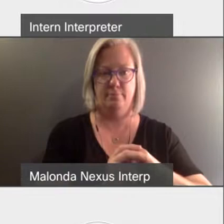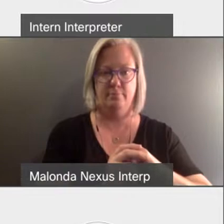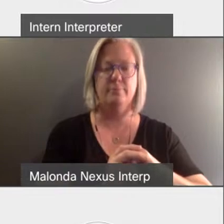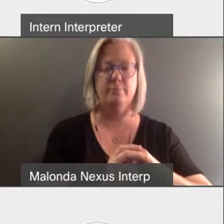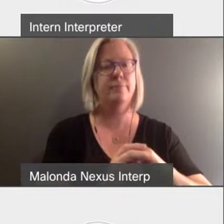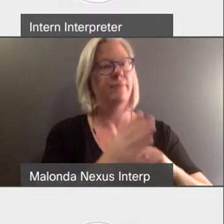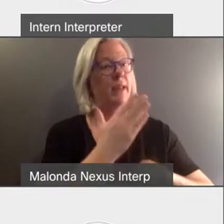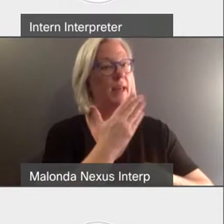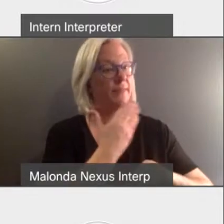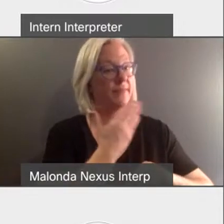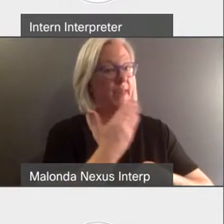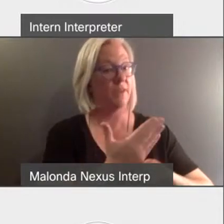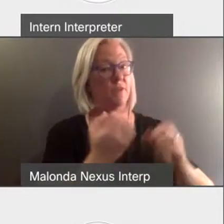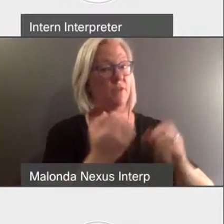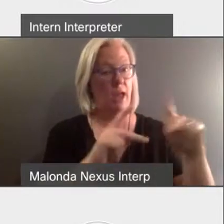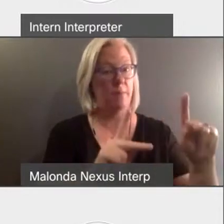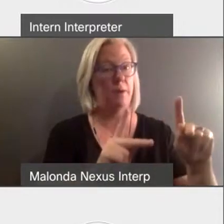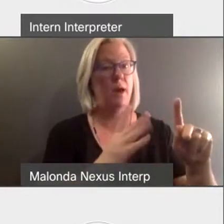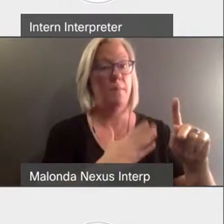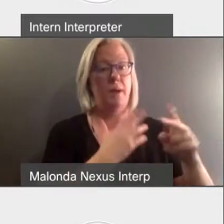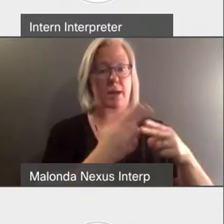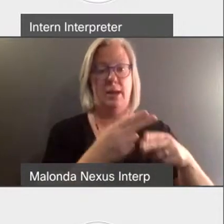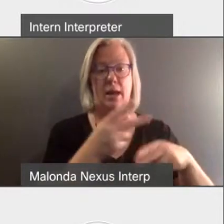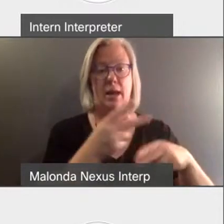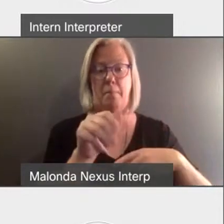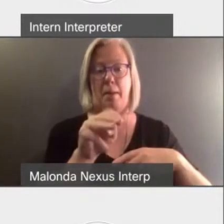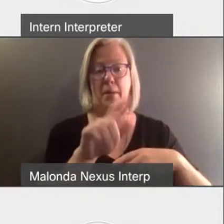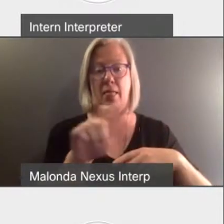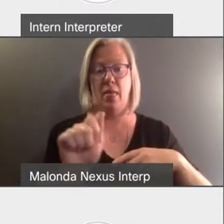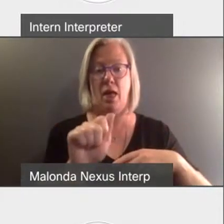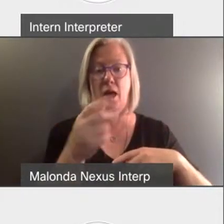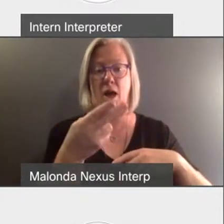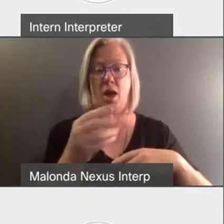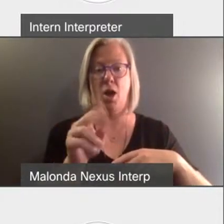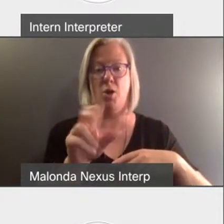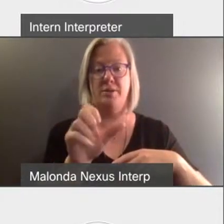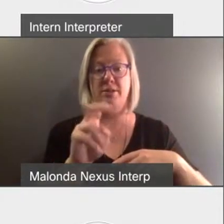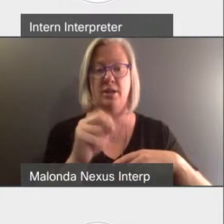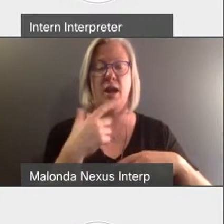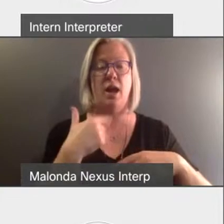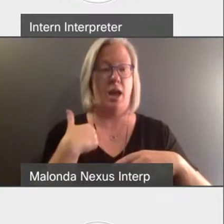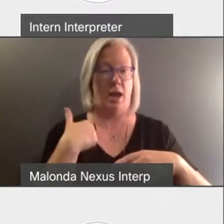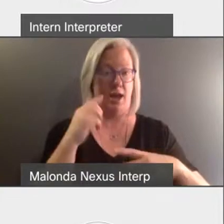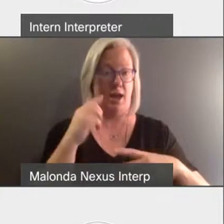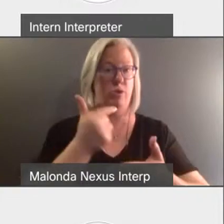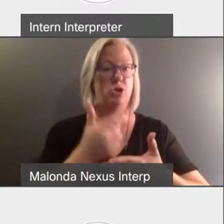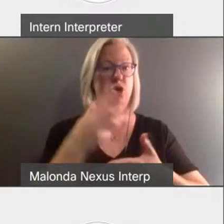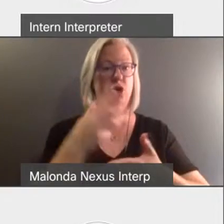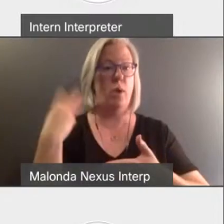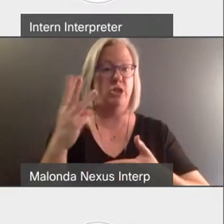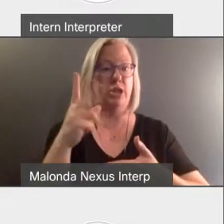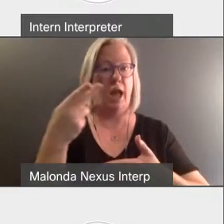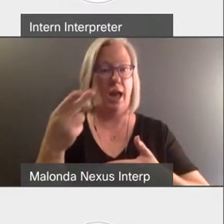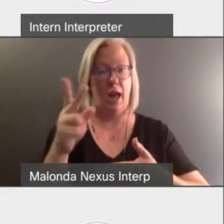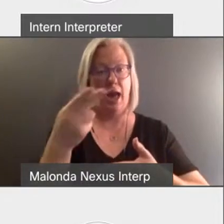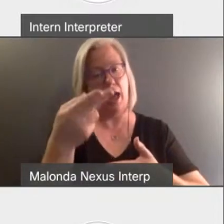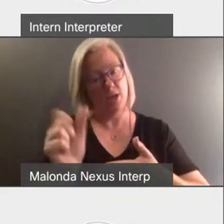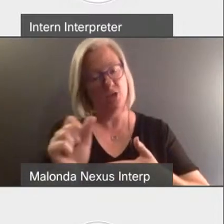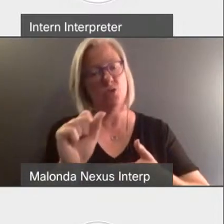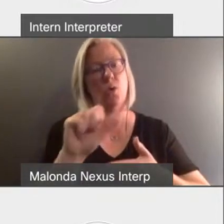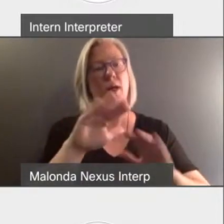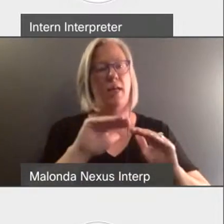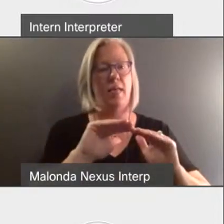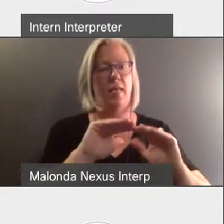for this opportunity. My name is Pamela Houston. I am a Washington High School graduate, class of 92, Johnson